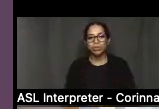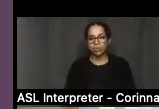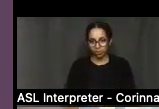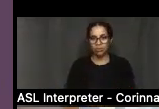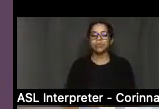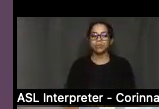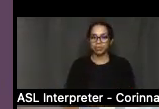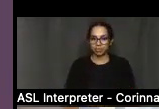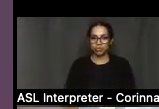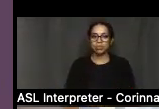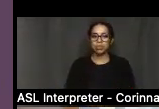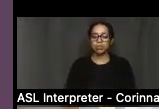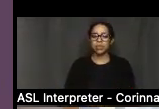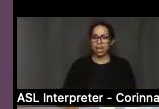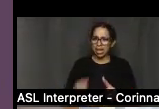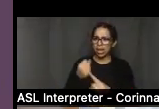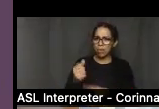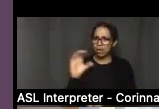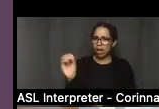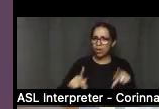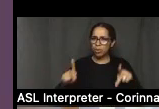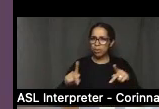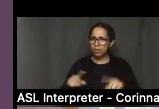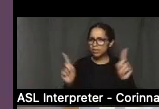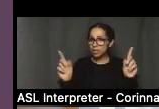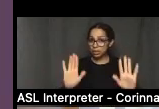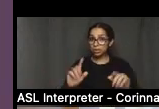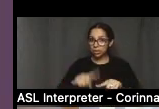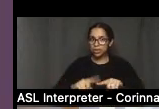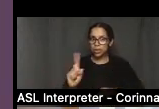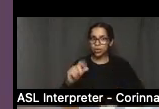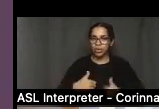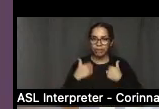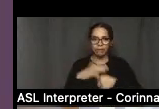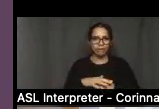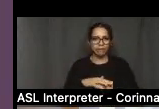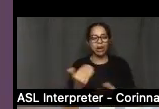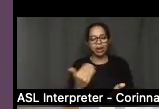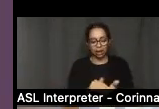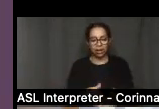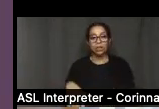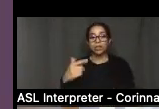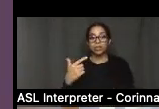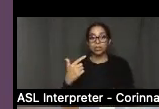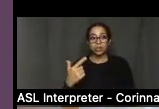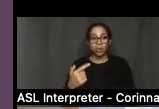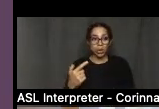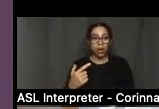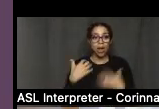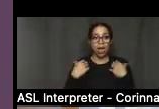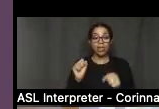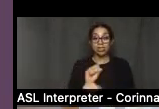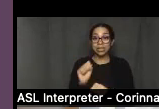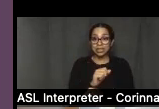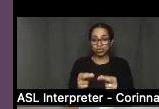And it impacts Coloradans differently depending on where you live. Again, 21 health statistics regions. I want to orient you to this